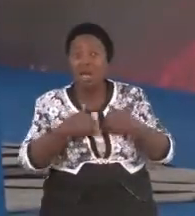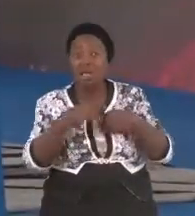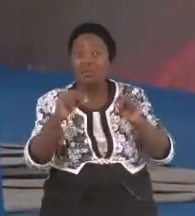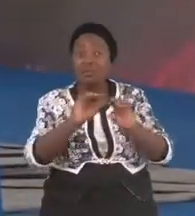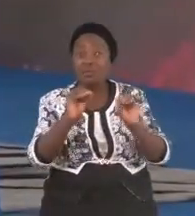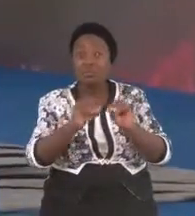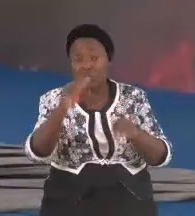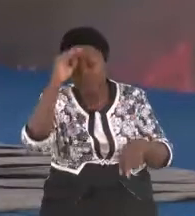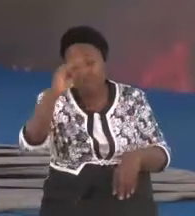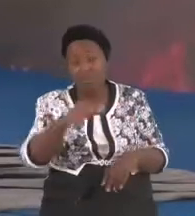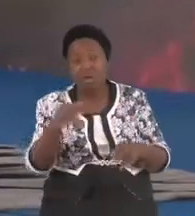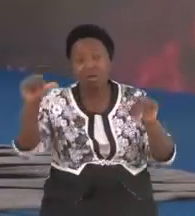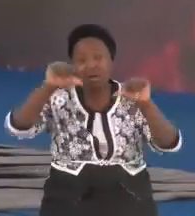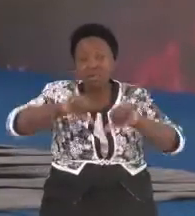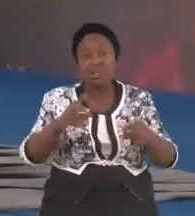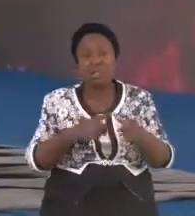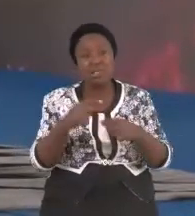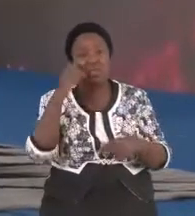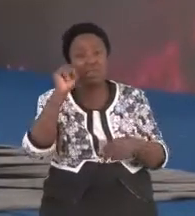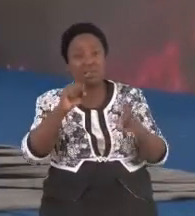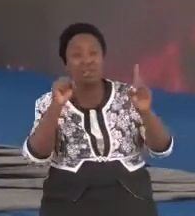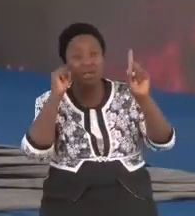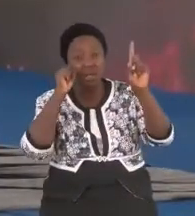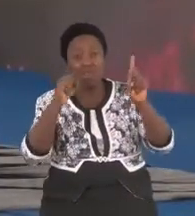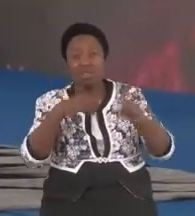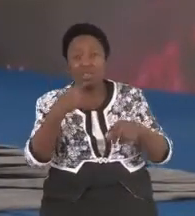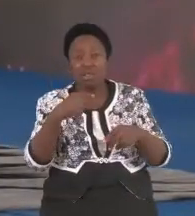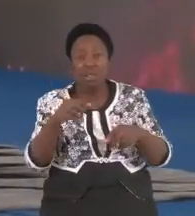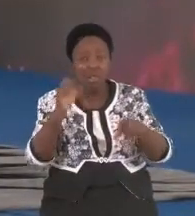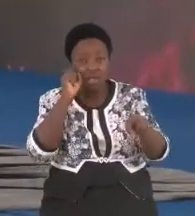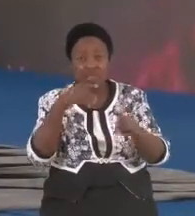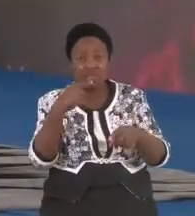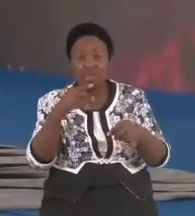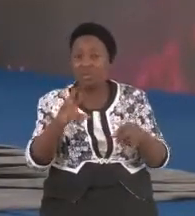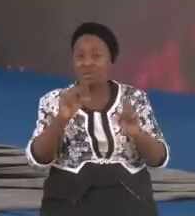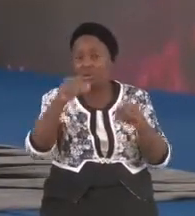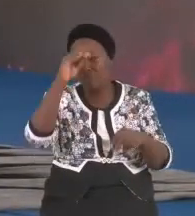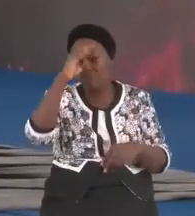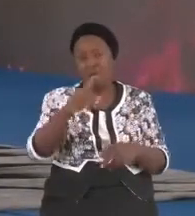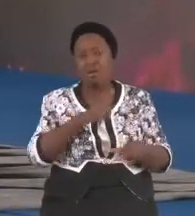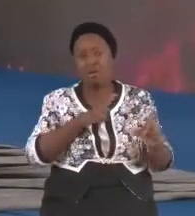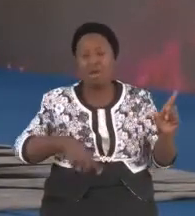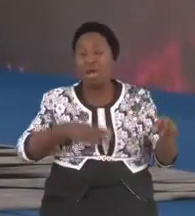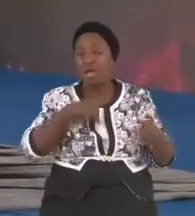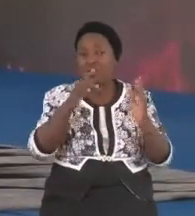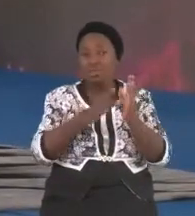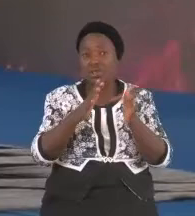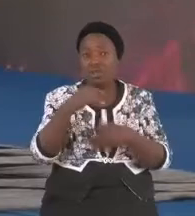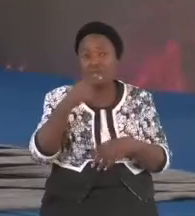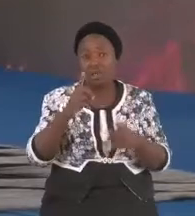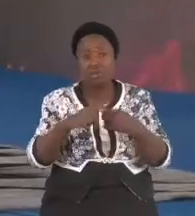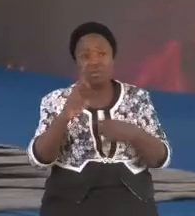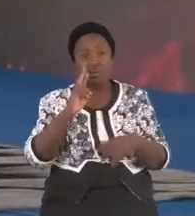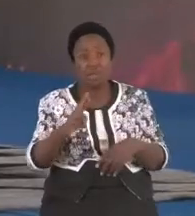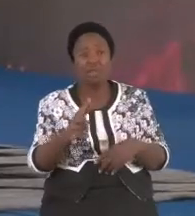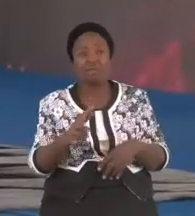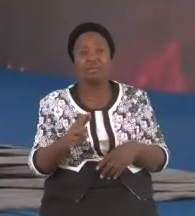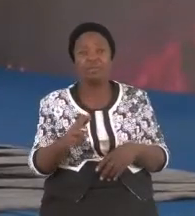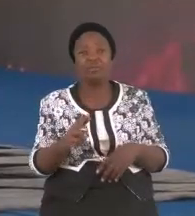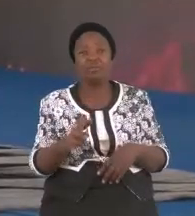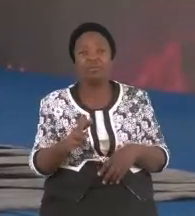she said, no man, Lord. And Jesus said unto her, neither do I condemn thee,